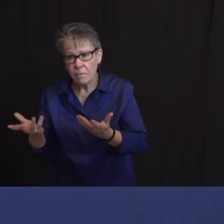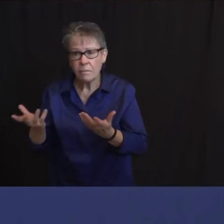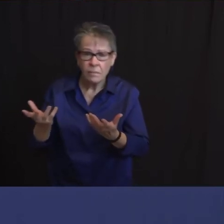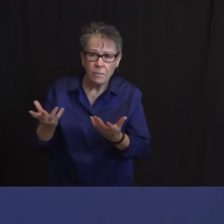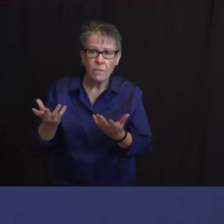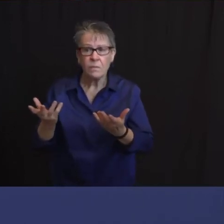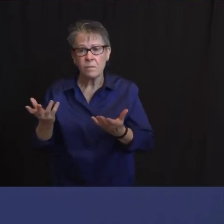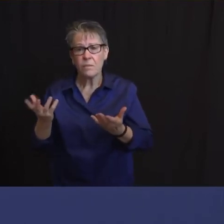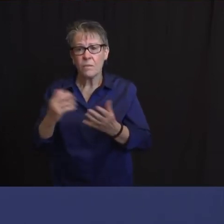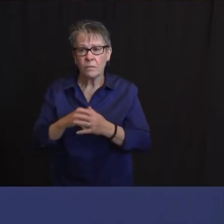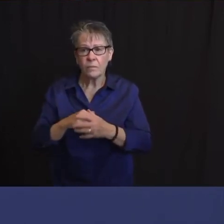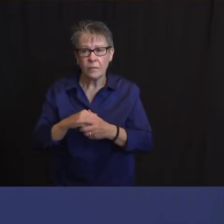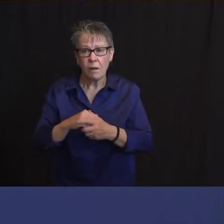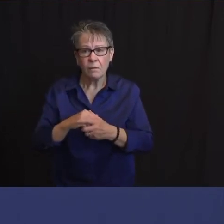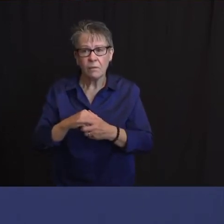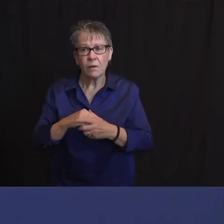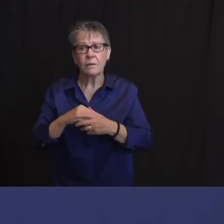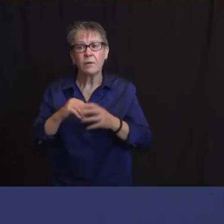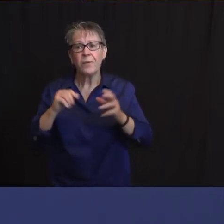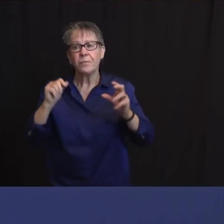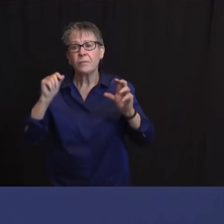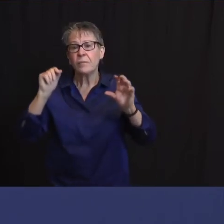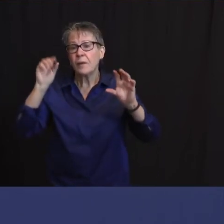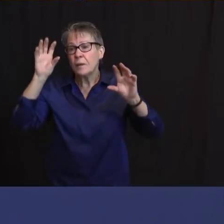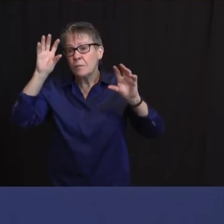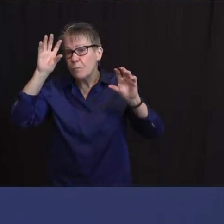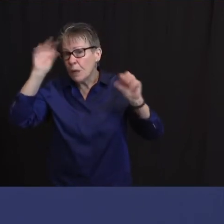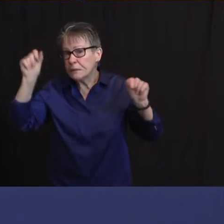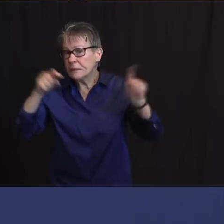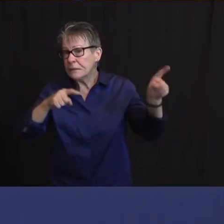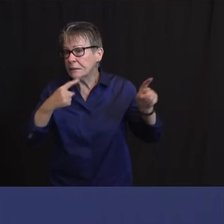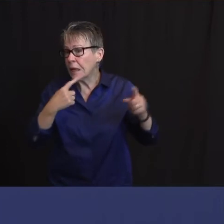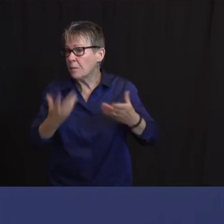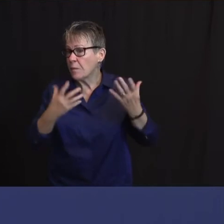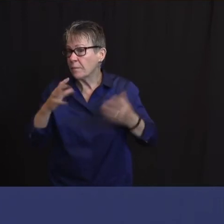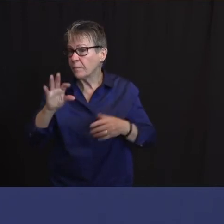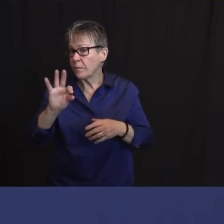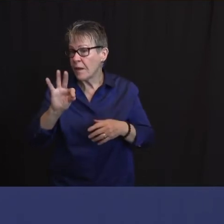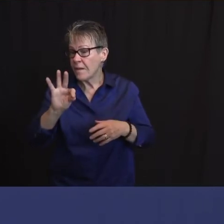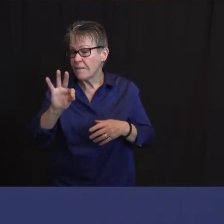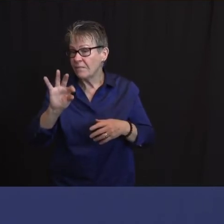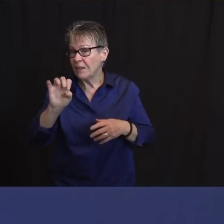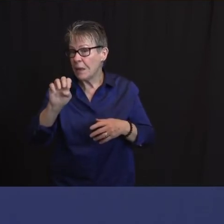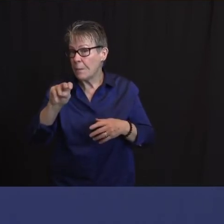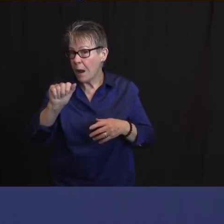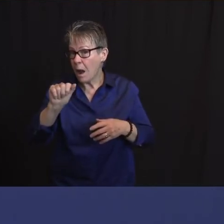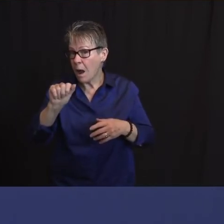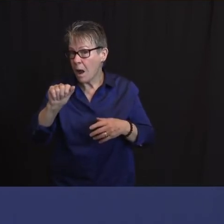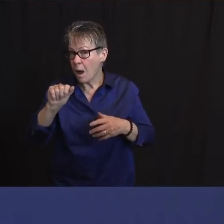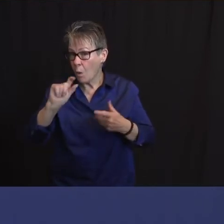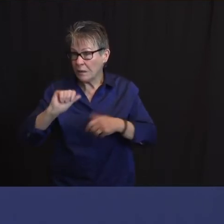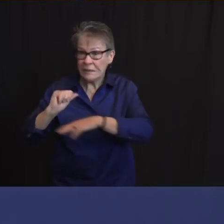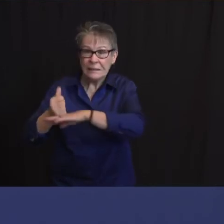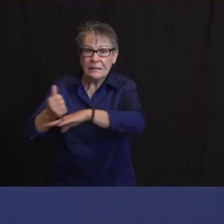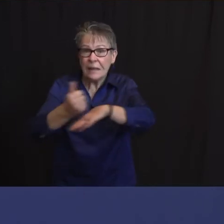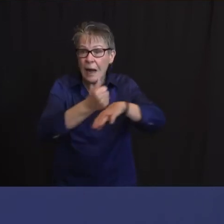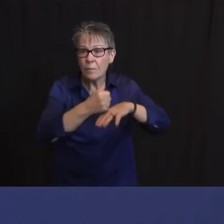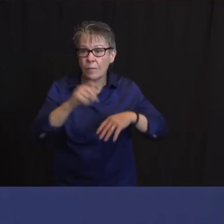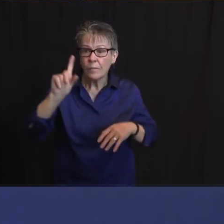100 locations around the country. We welcome that. But please, was said, please bring doses with the setup. Just